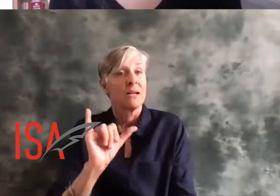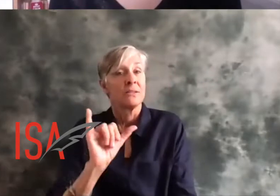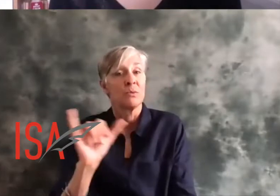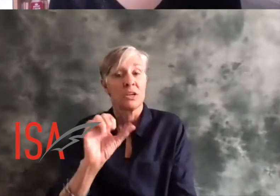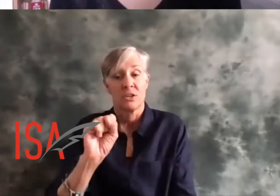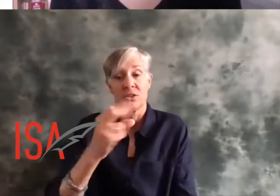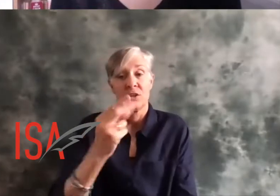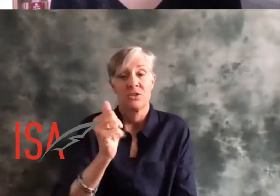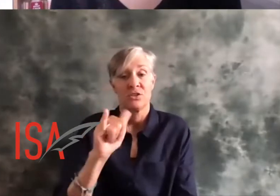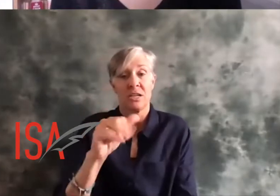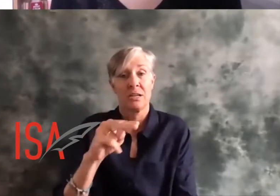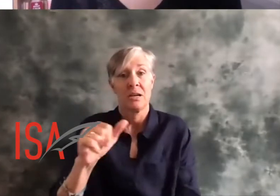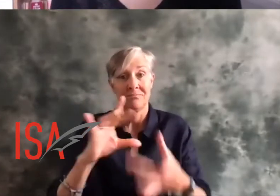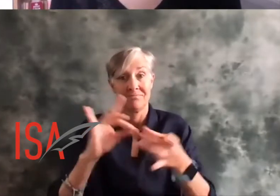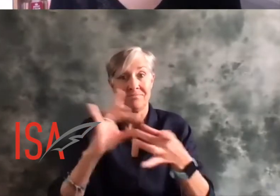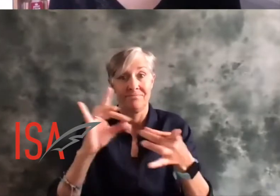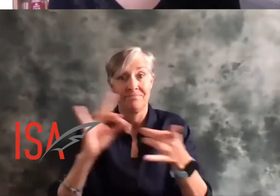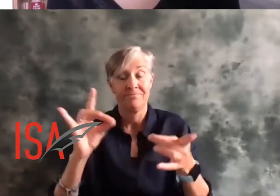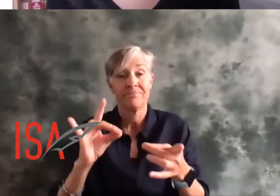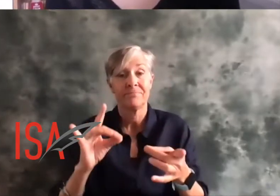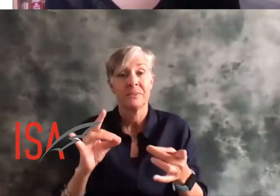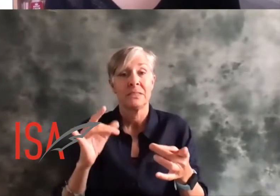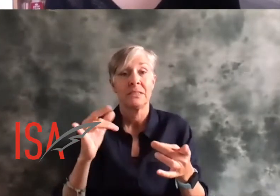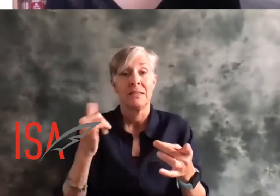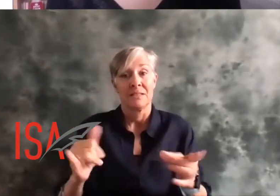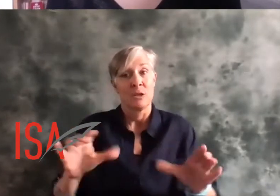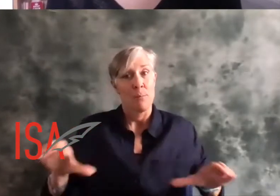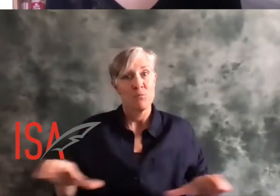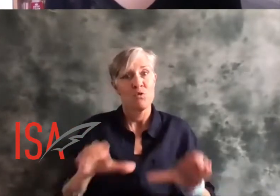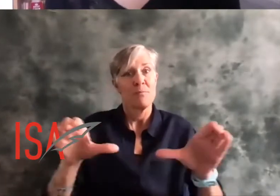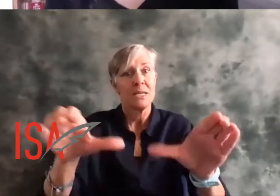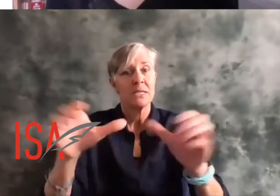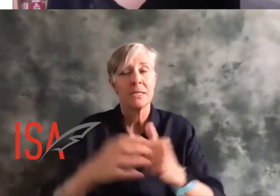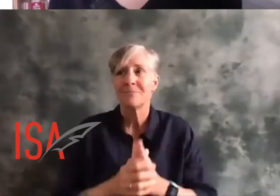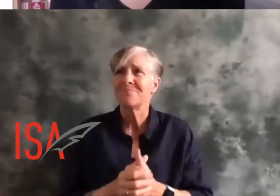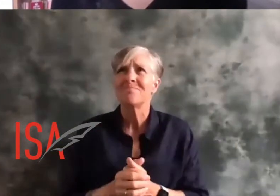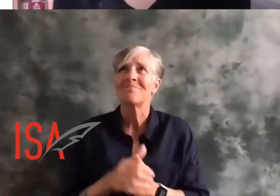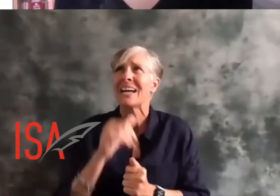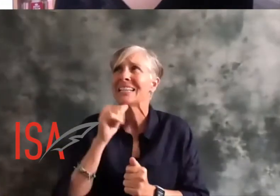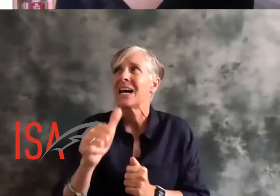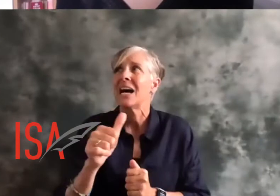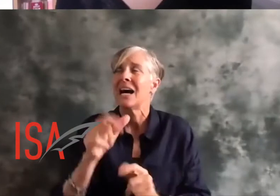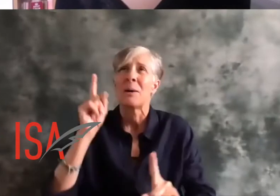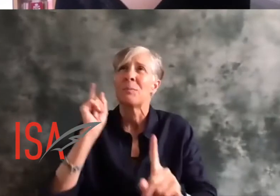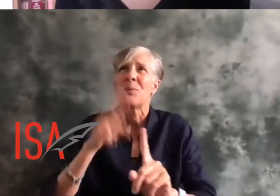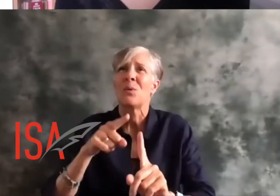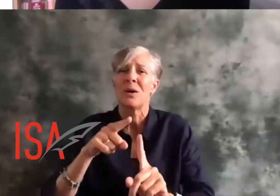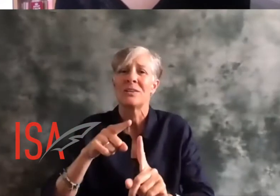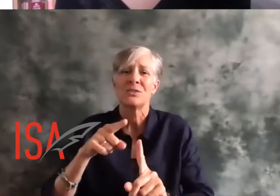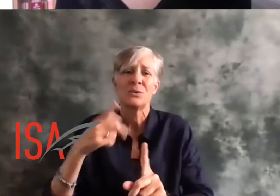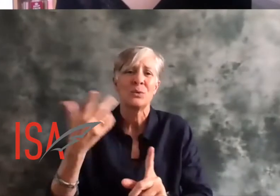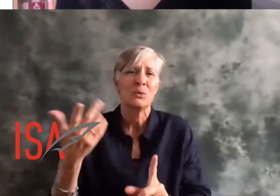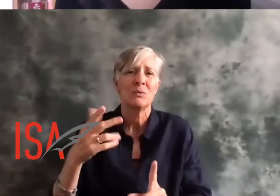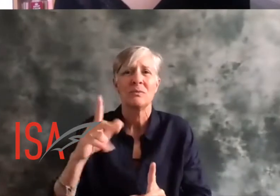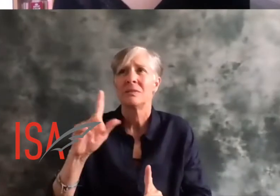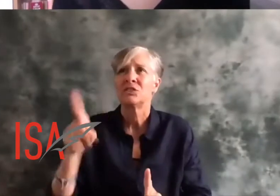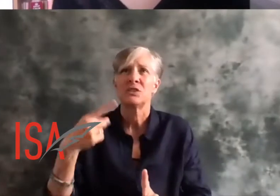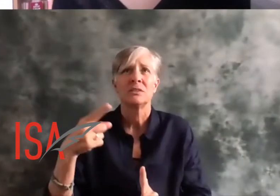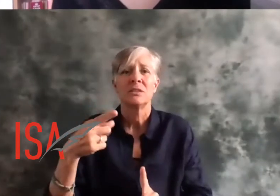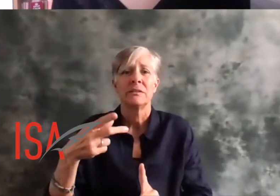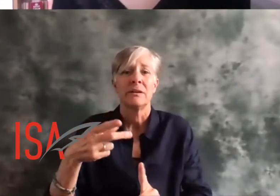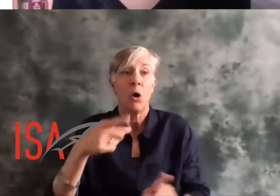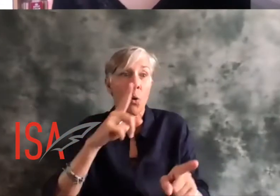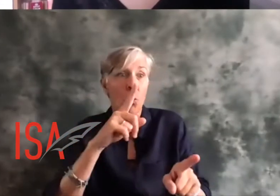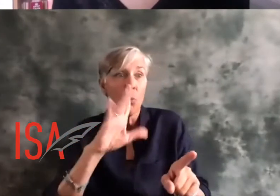Shayna was saying, you know, this move, and again, it's not about bringing in talent just because